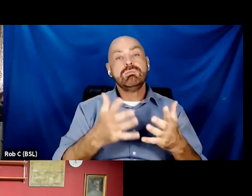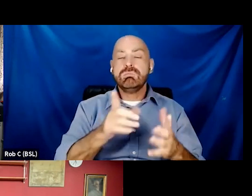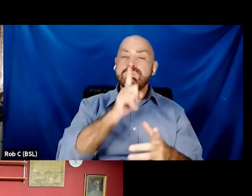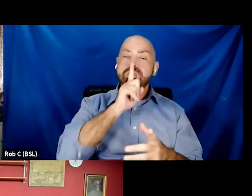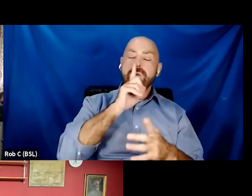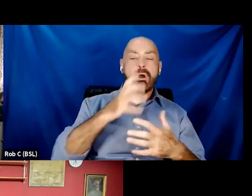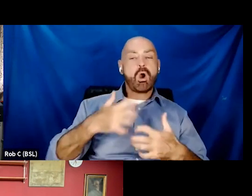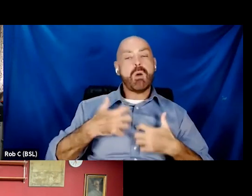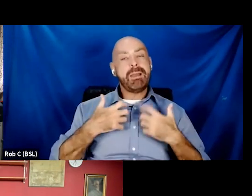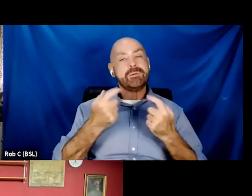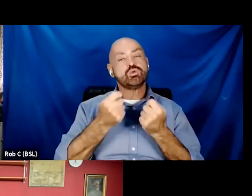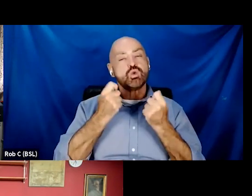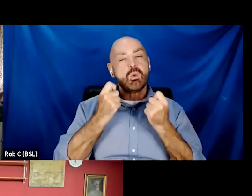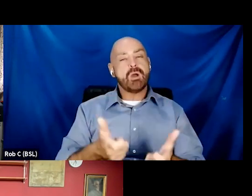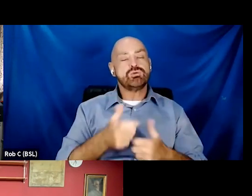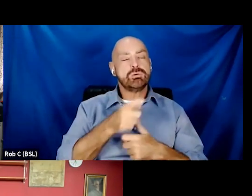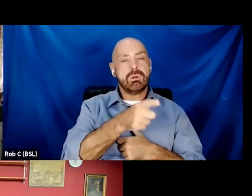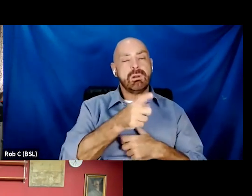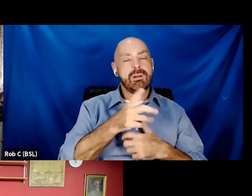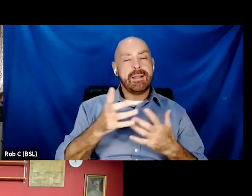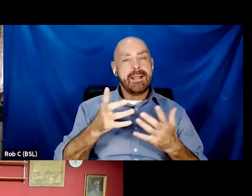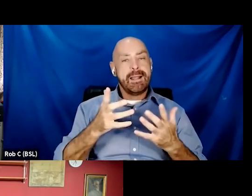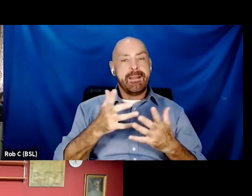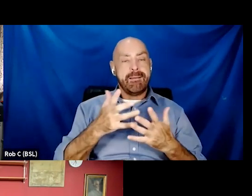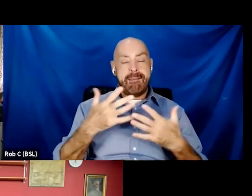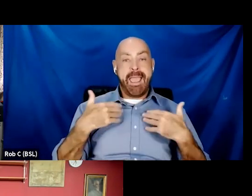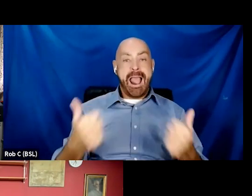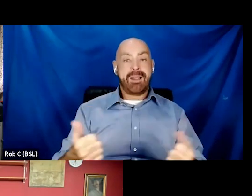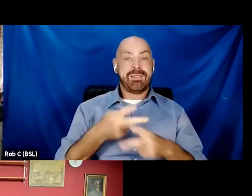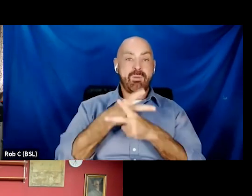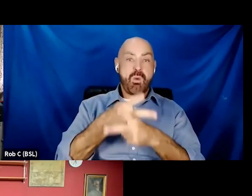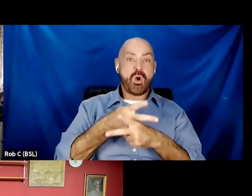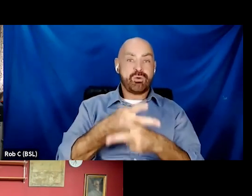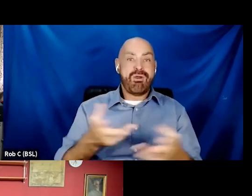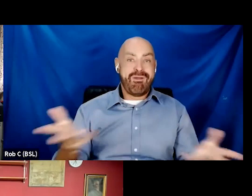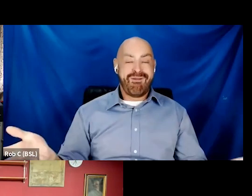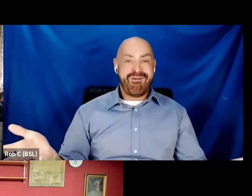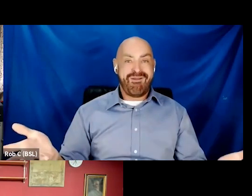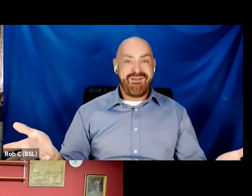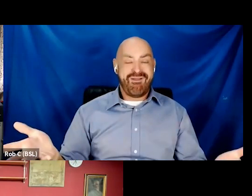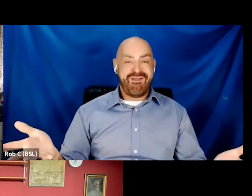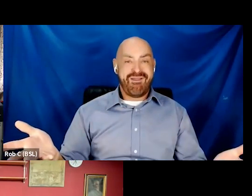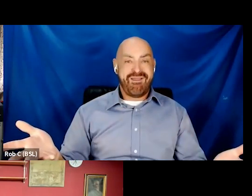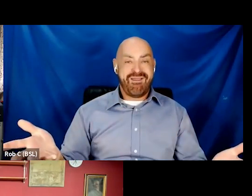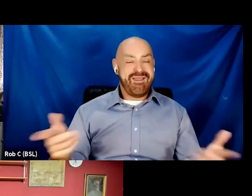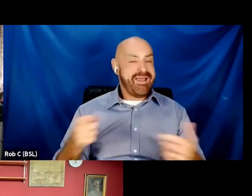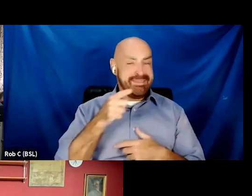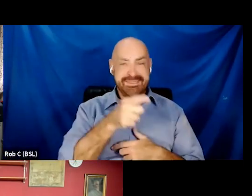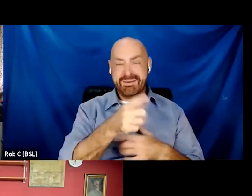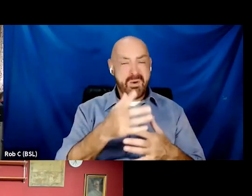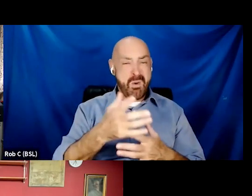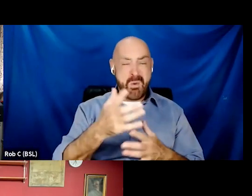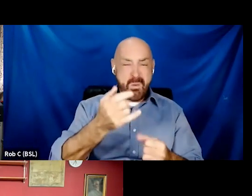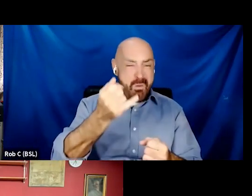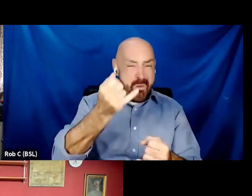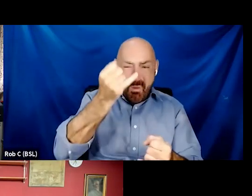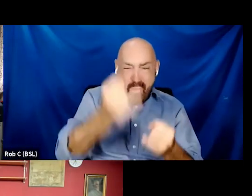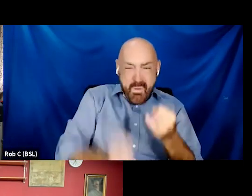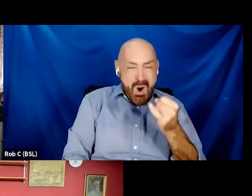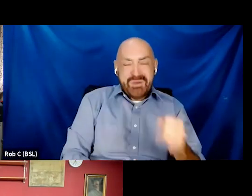were those whose job it was to deal with this, which are health workers, who of course were at far the greatest risk